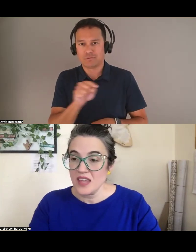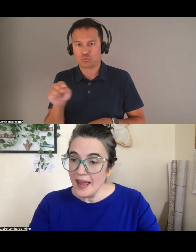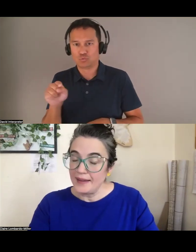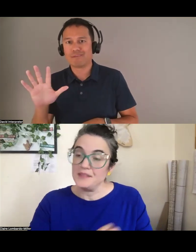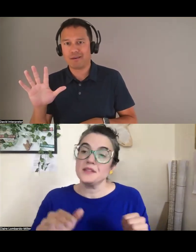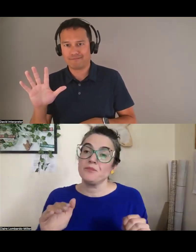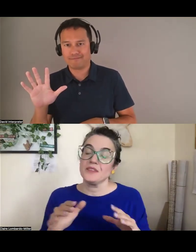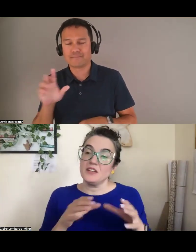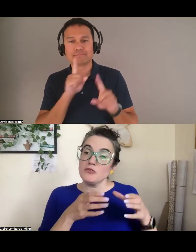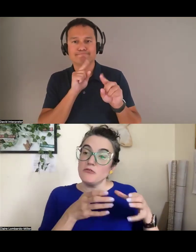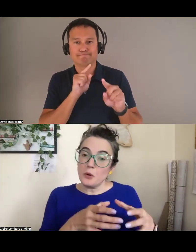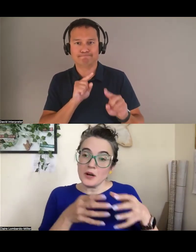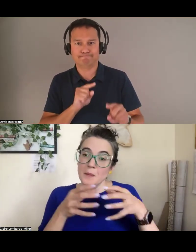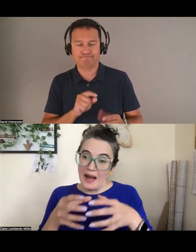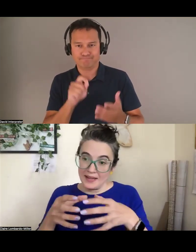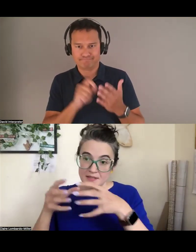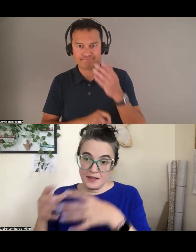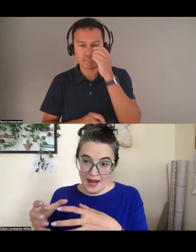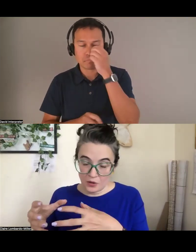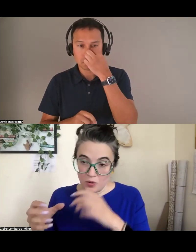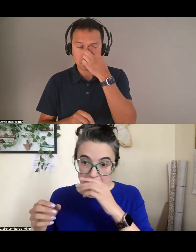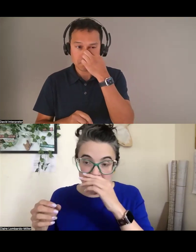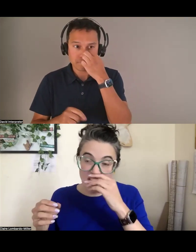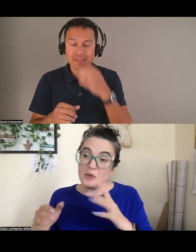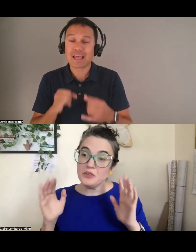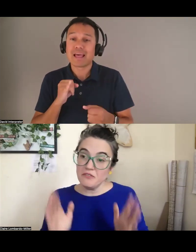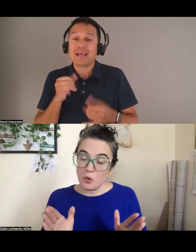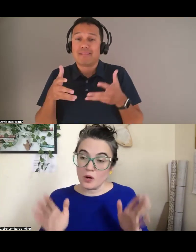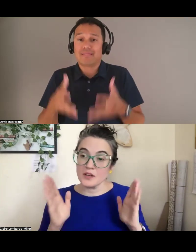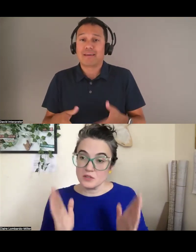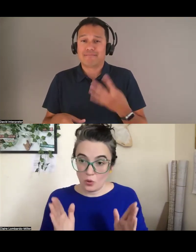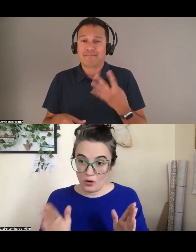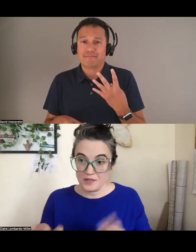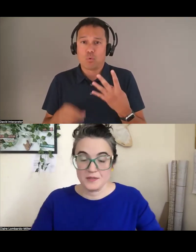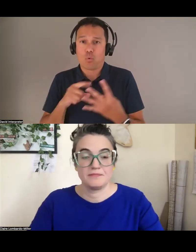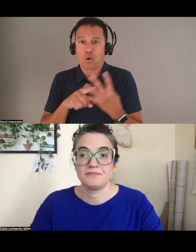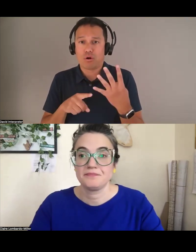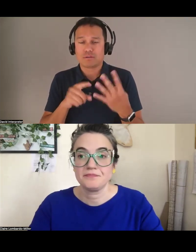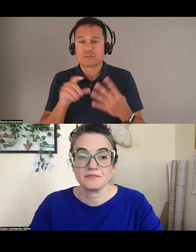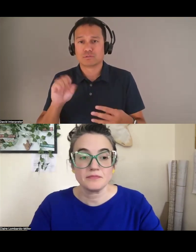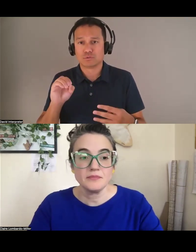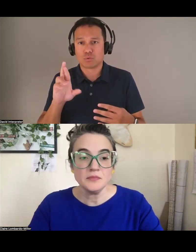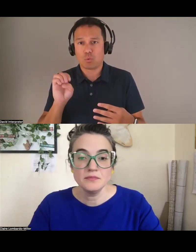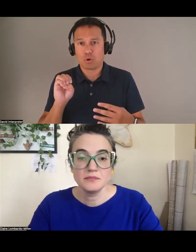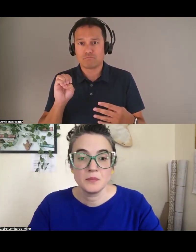in the end, give you 4 bias categories. So you end up with 4 scores.